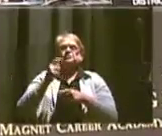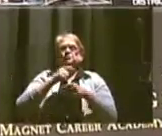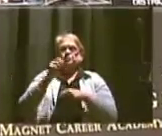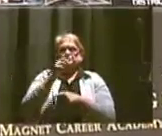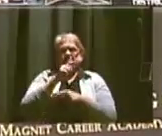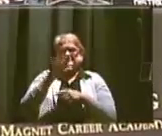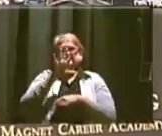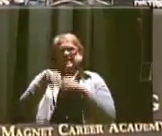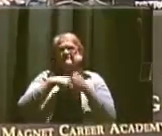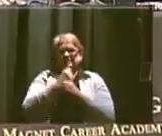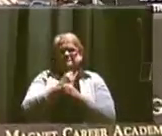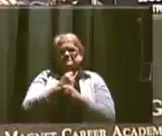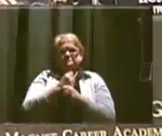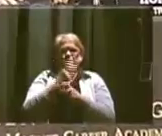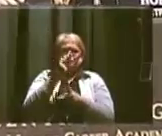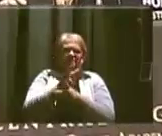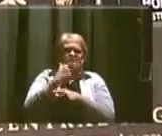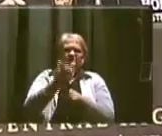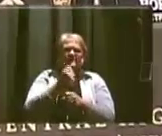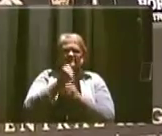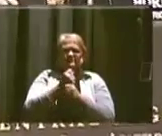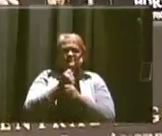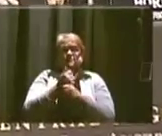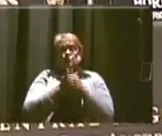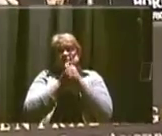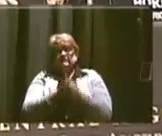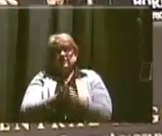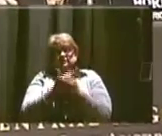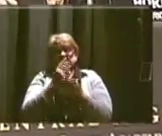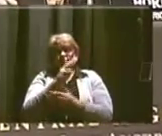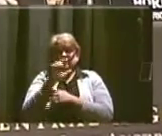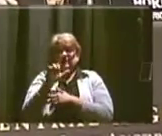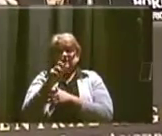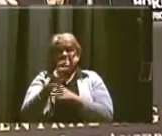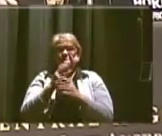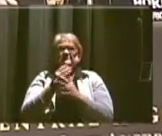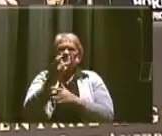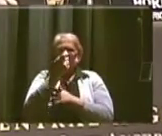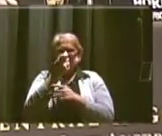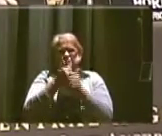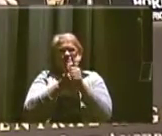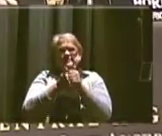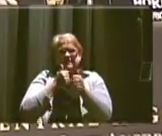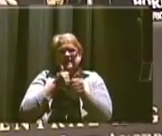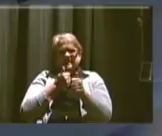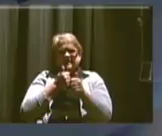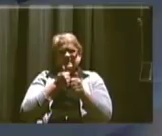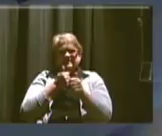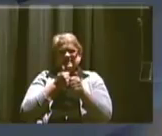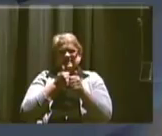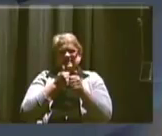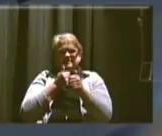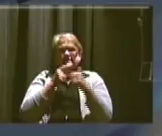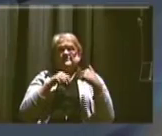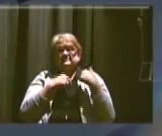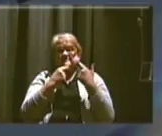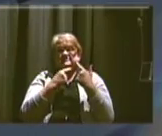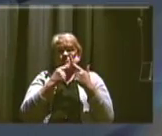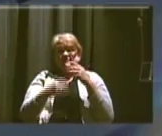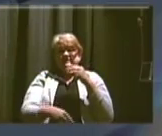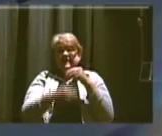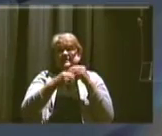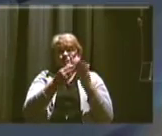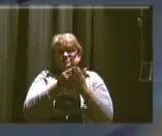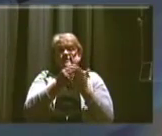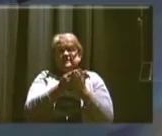5 years. Are we following that pretty well? We are a little behind now, but since we've had this infusion of extra money, what we're